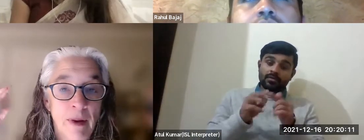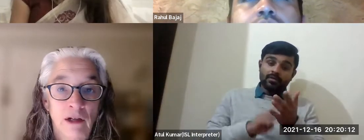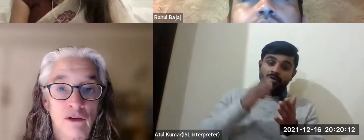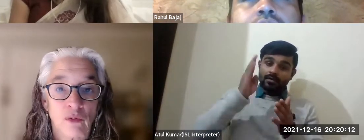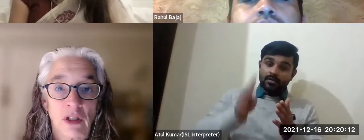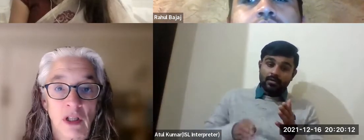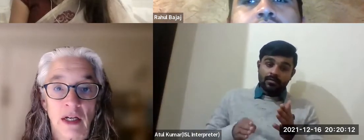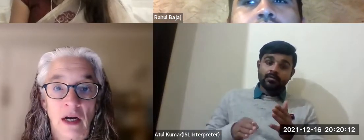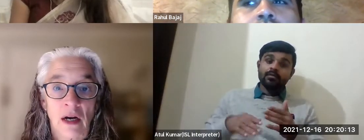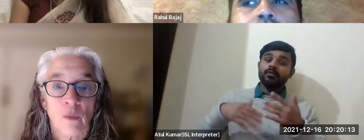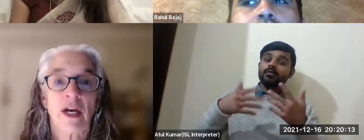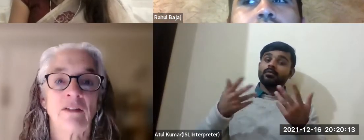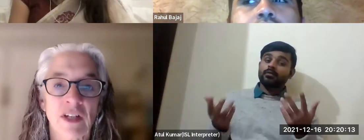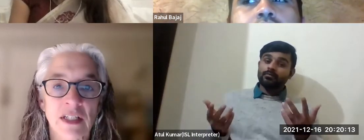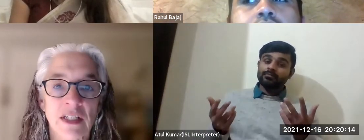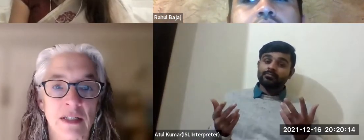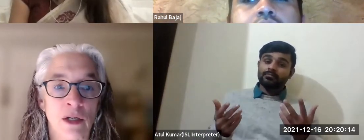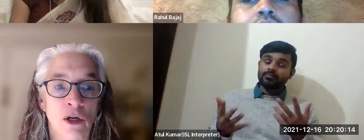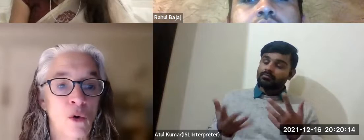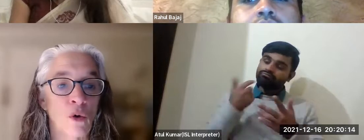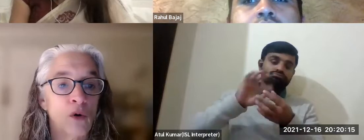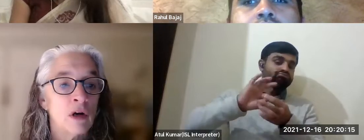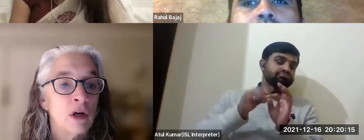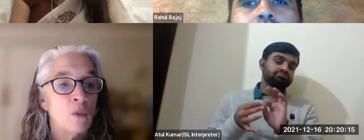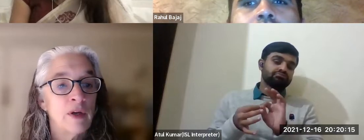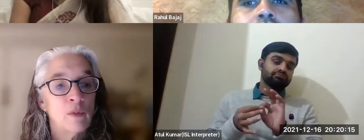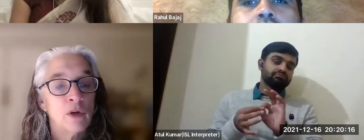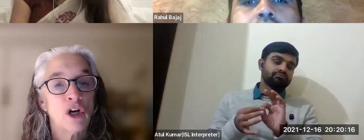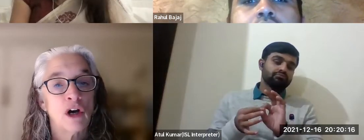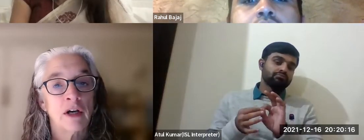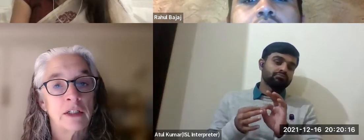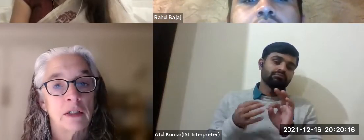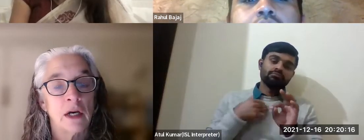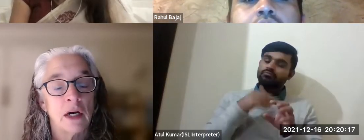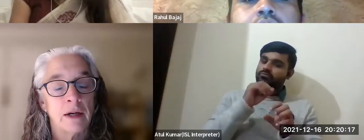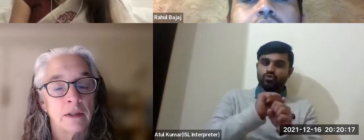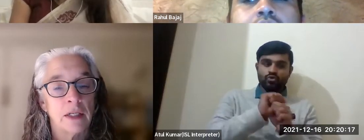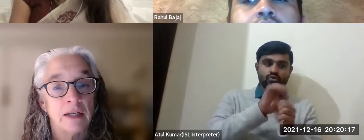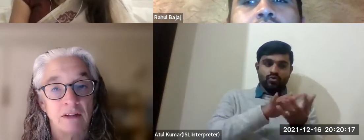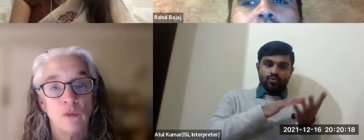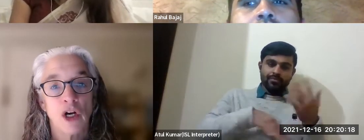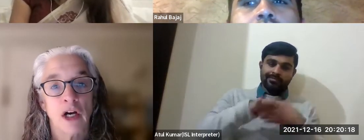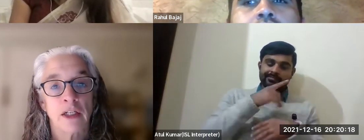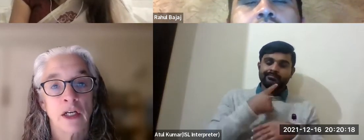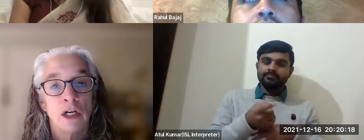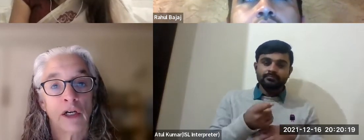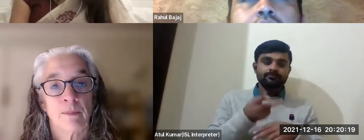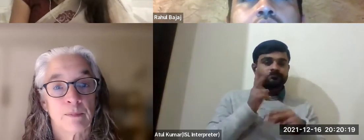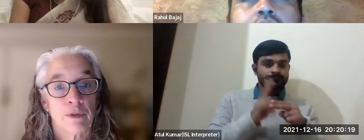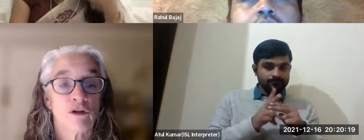the bankers were like, we got to fix this. Or we worked on, and I still work